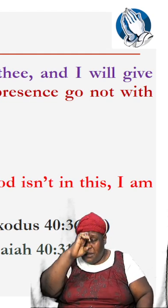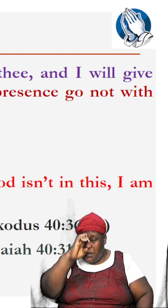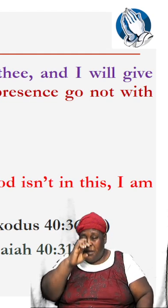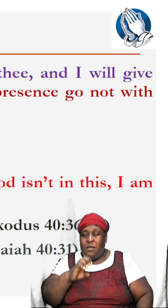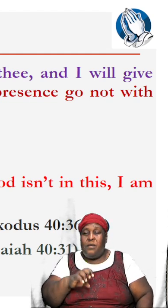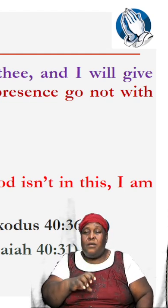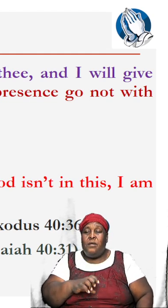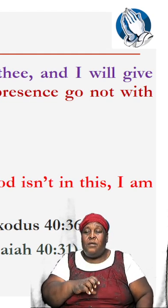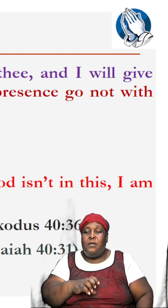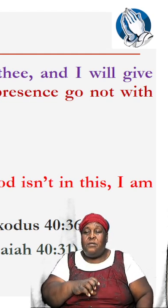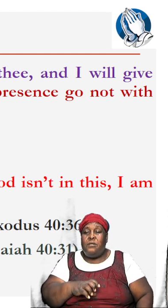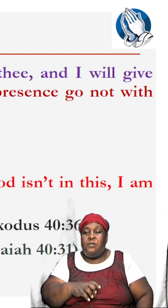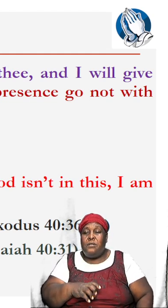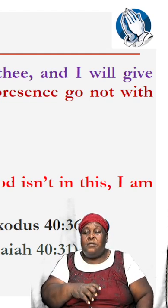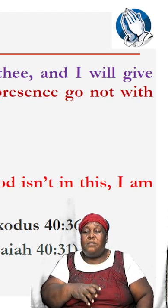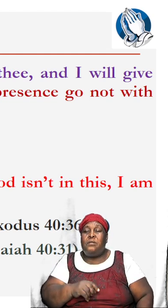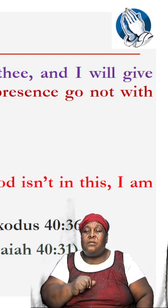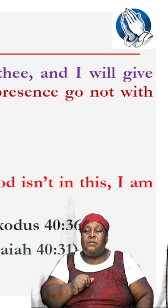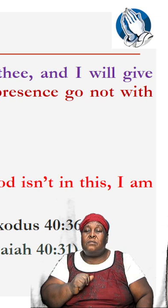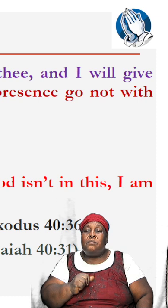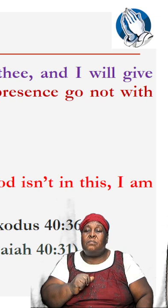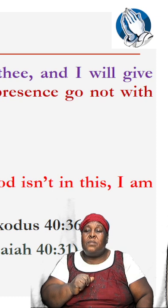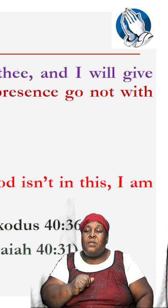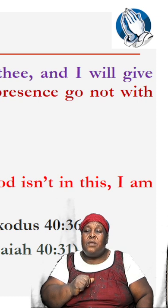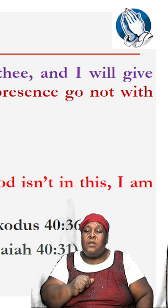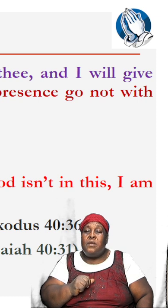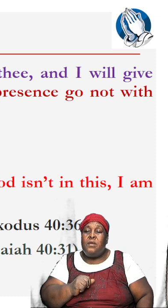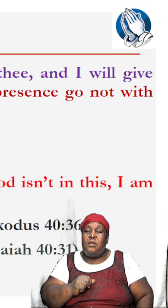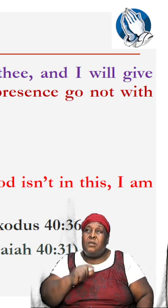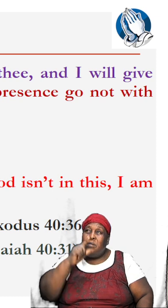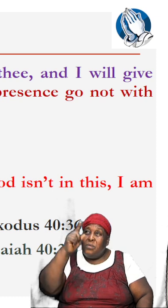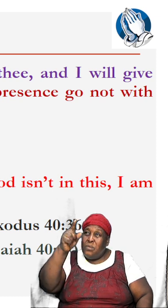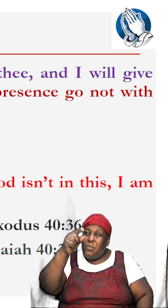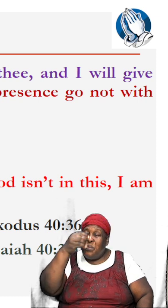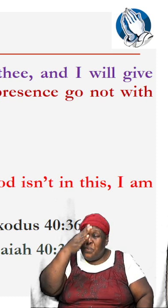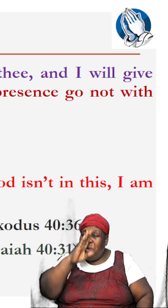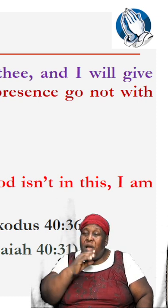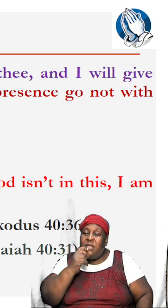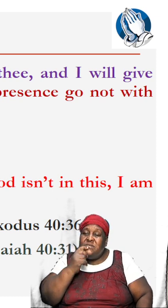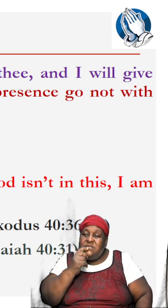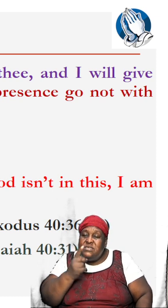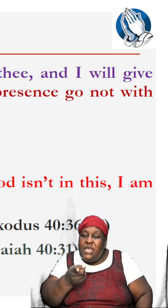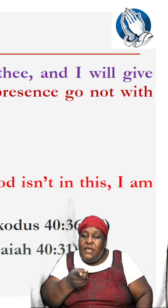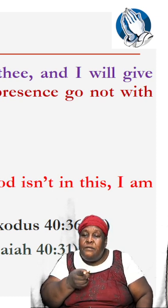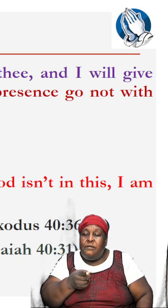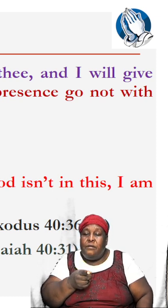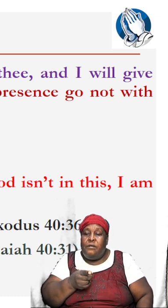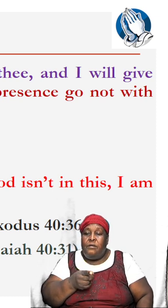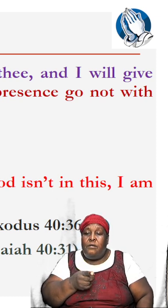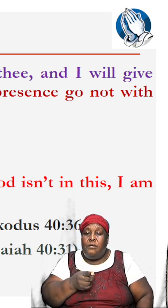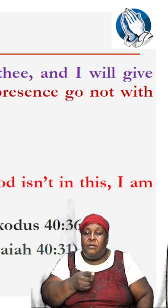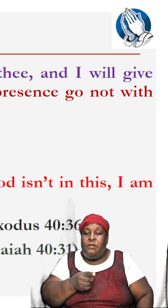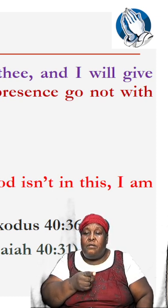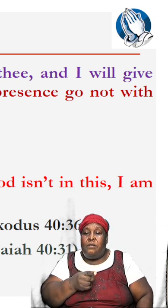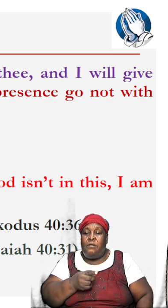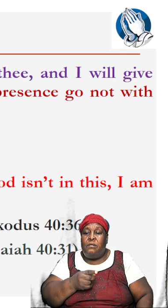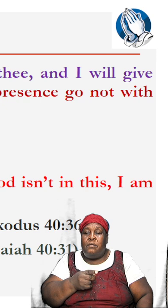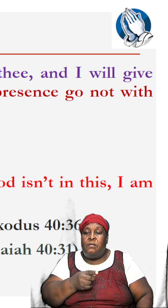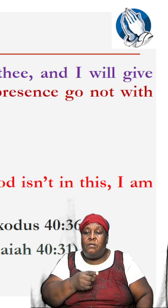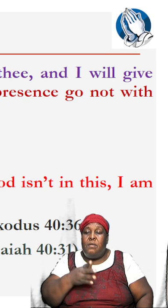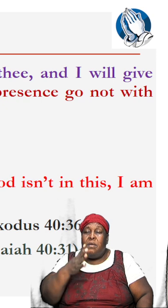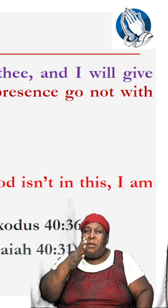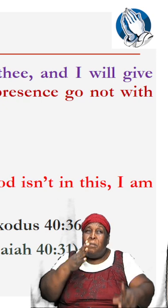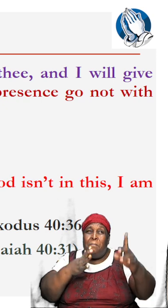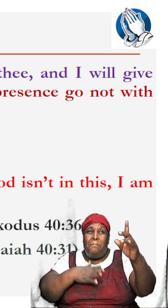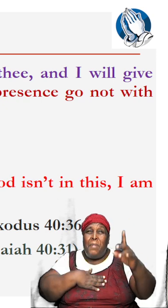33, verse 14 to 15, God said, and I put the God there because I want you to know who the He is, "My